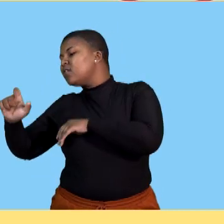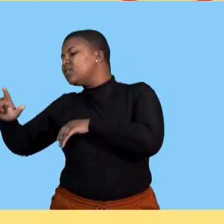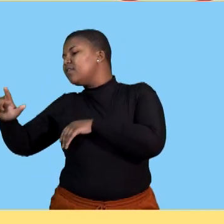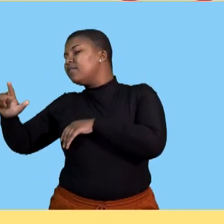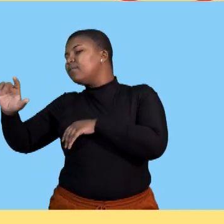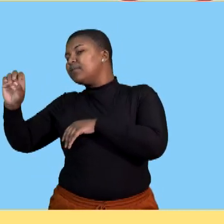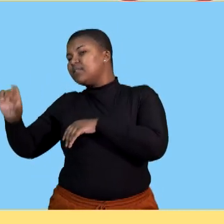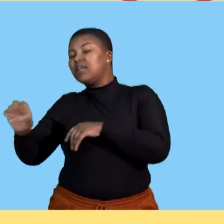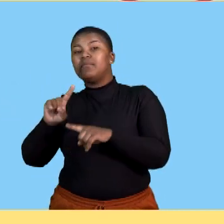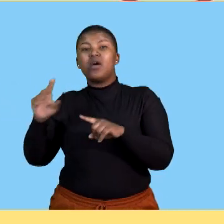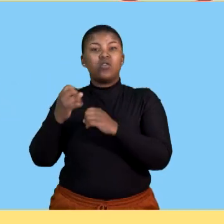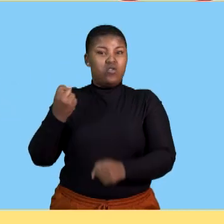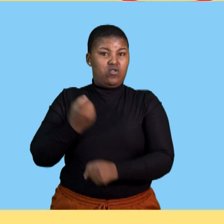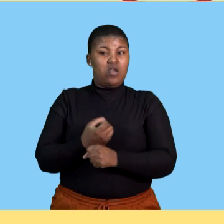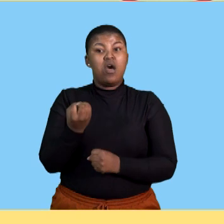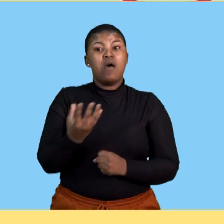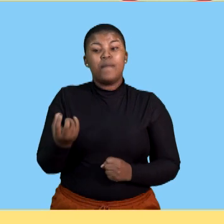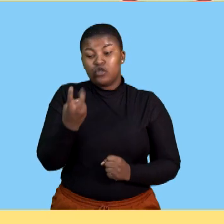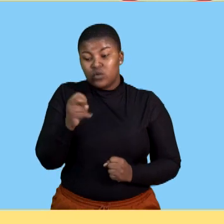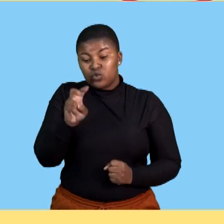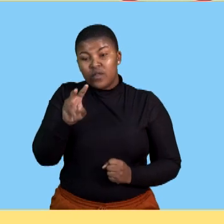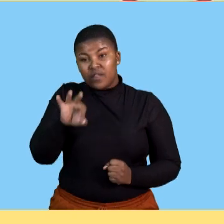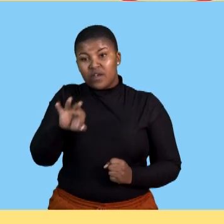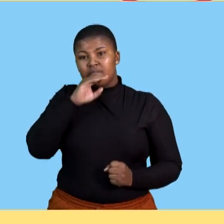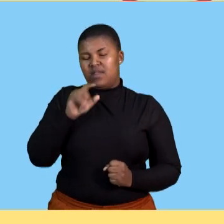But in 2023, it is now